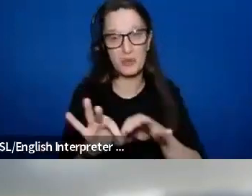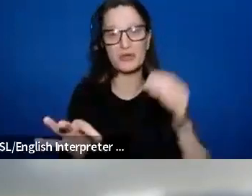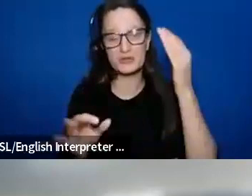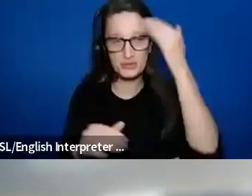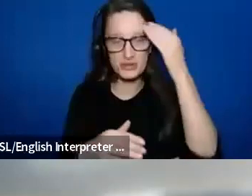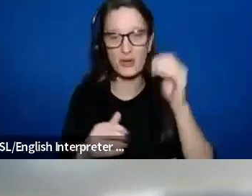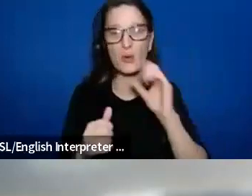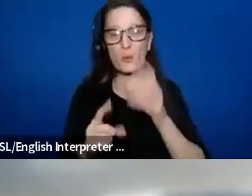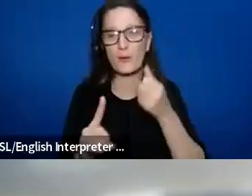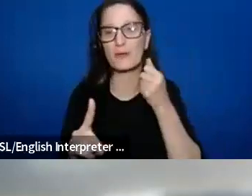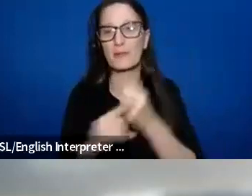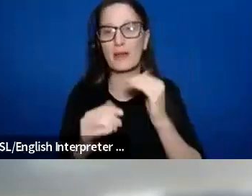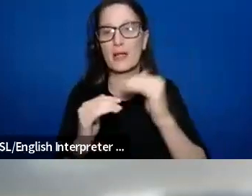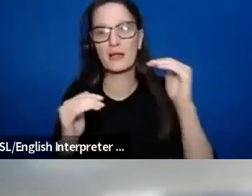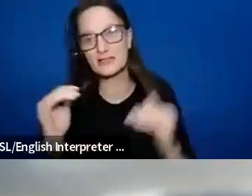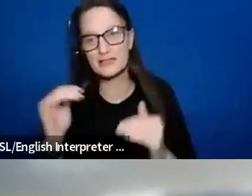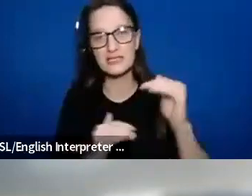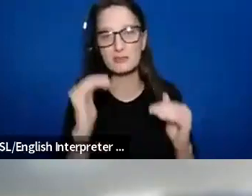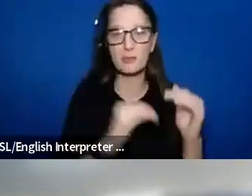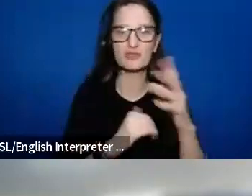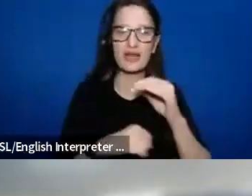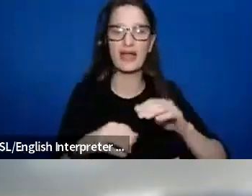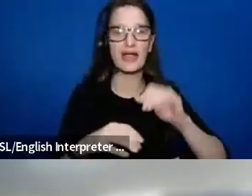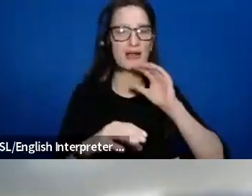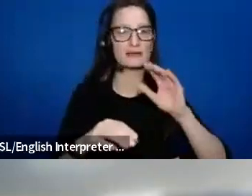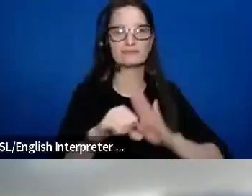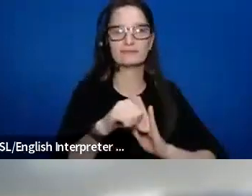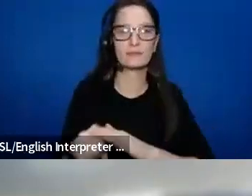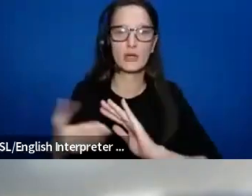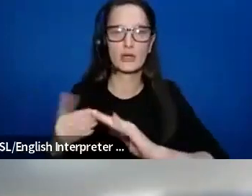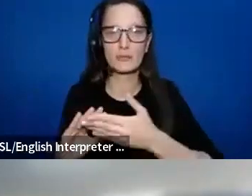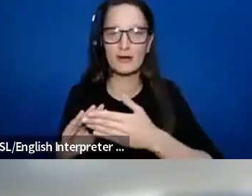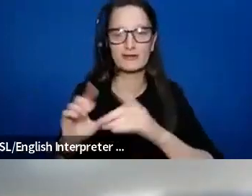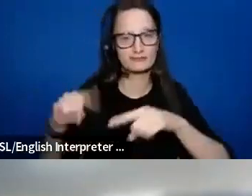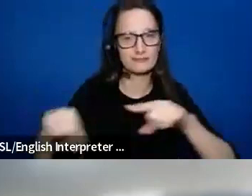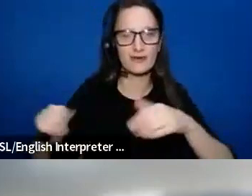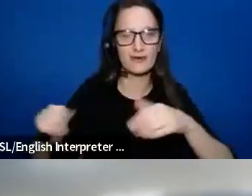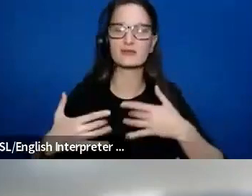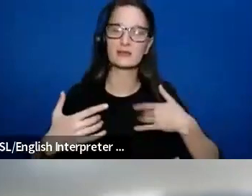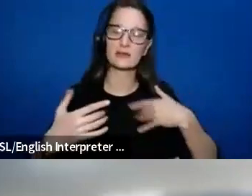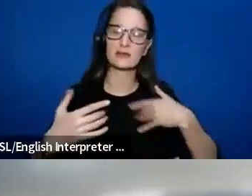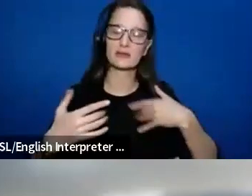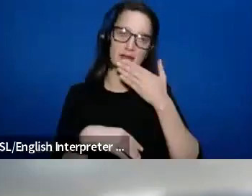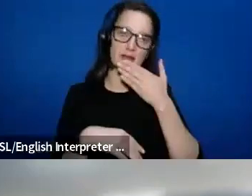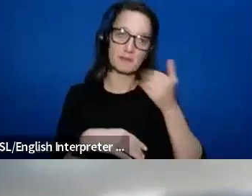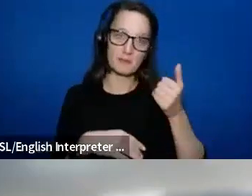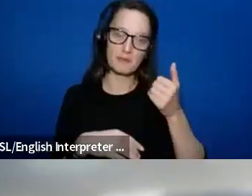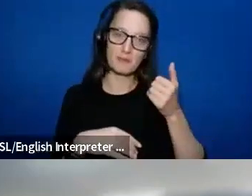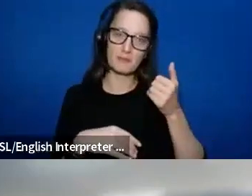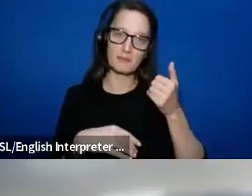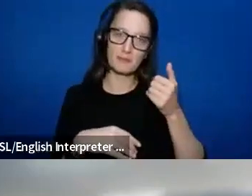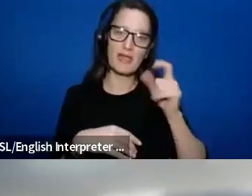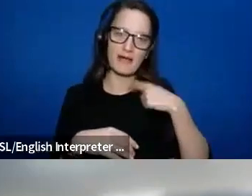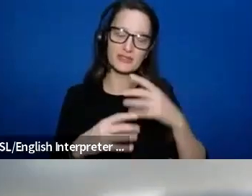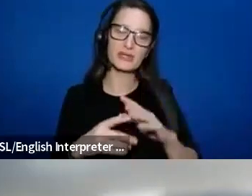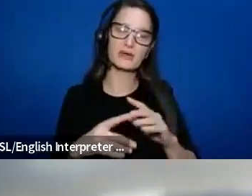diverse communities. Tribal engagement for Early Start is a targeted program intended to better connect tribal communities to these critical